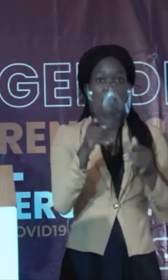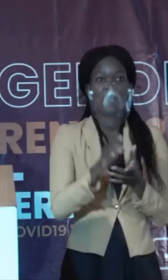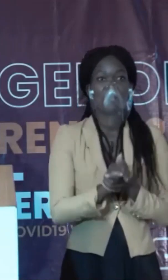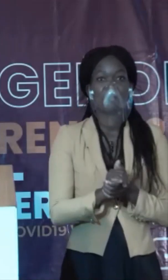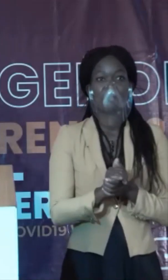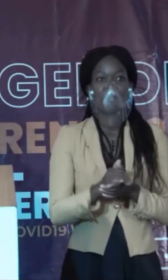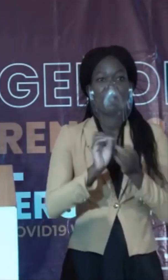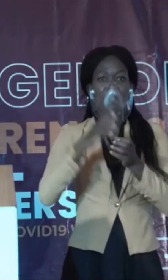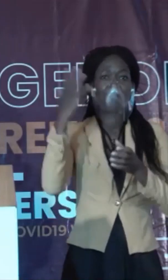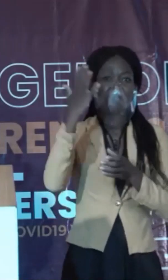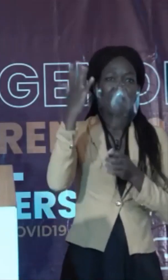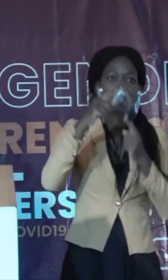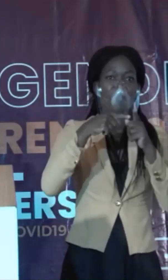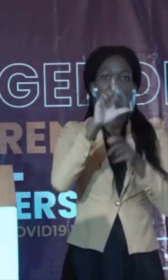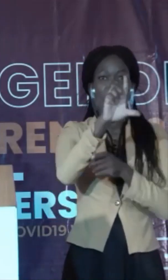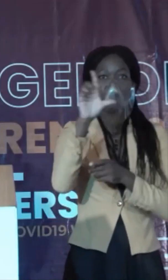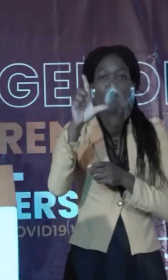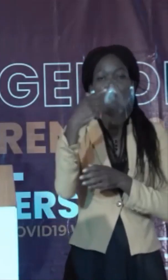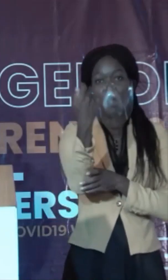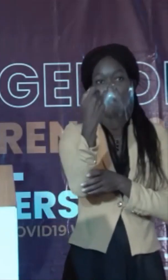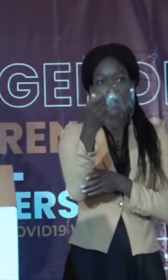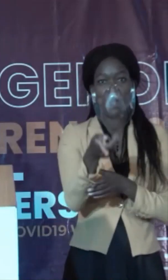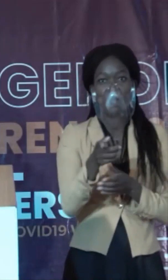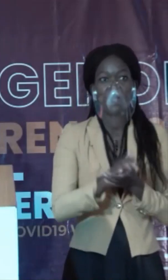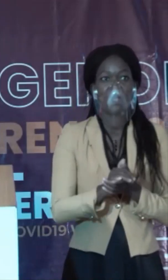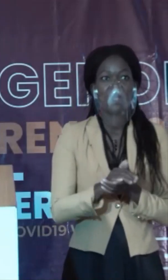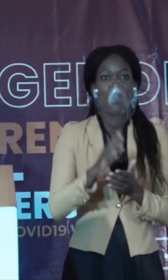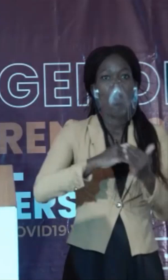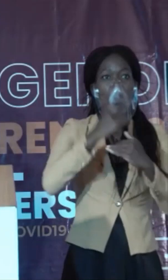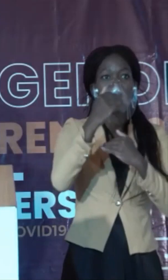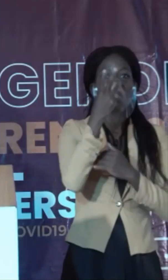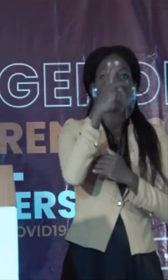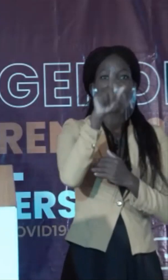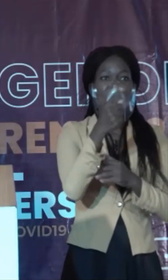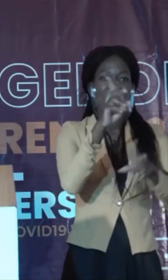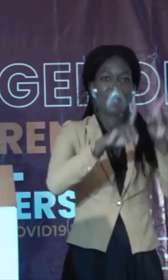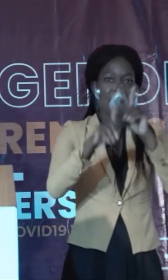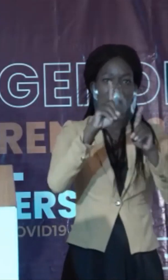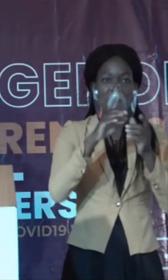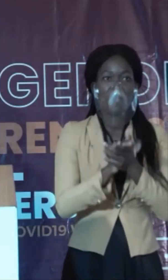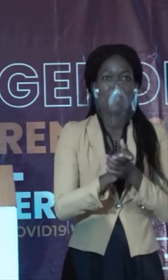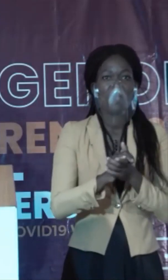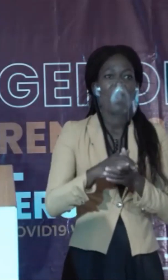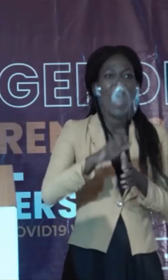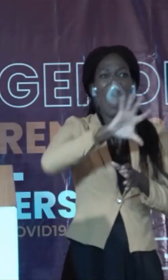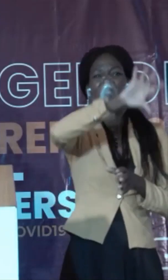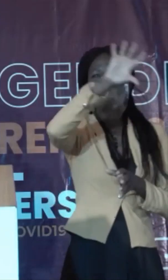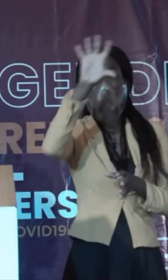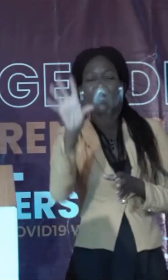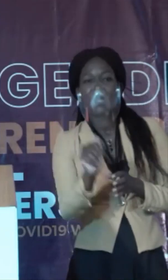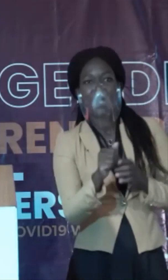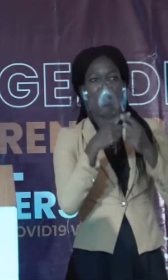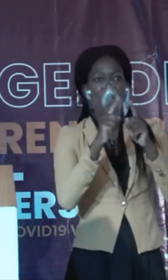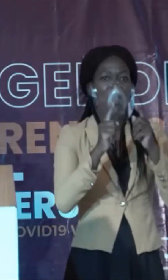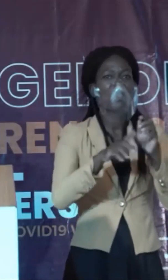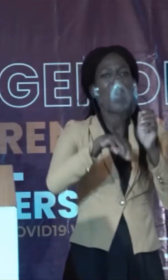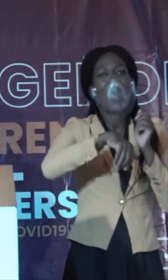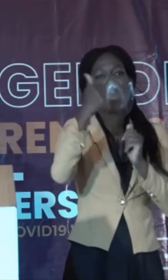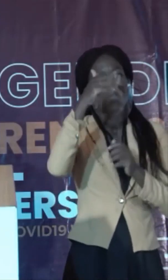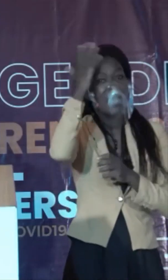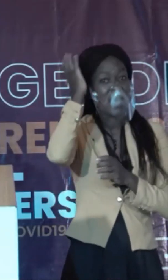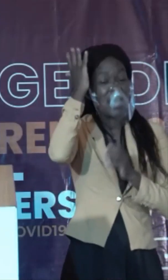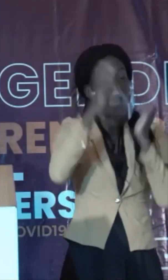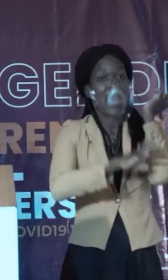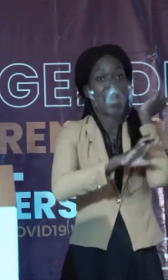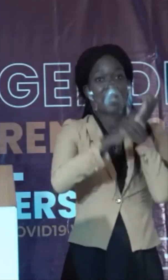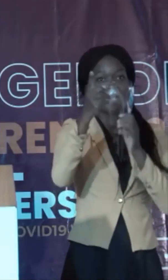from Lilongwe here in Malawi, with over 3,000 delegates across Africa and beyond listening to